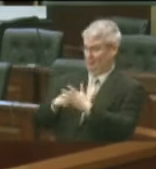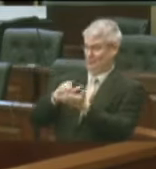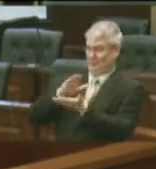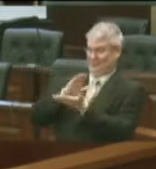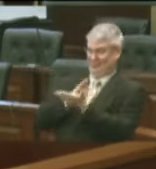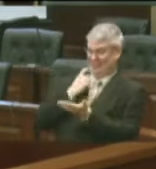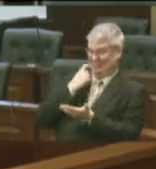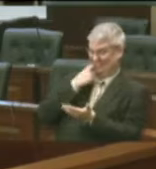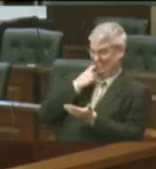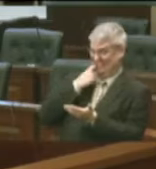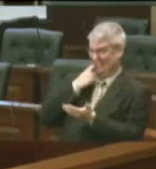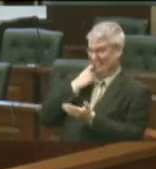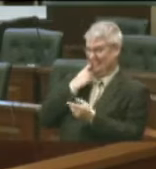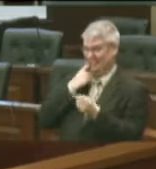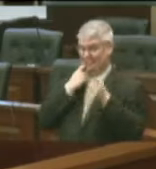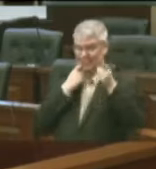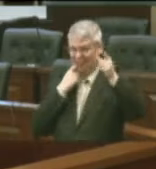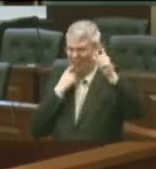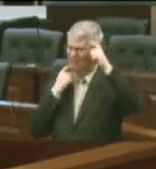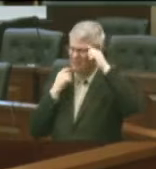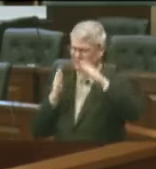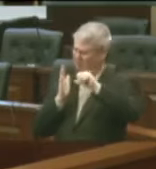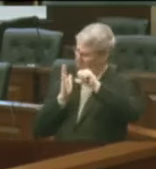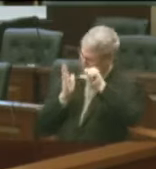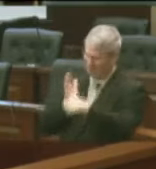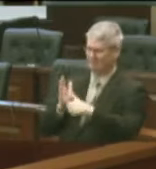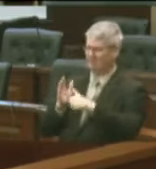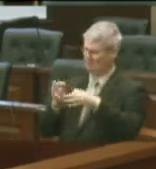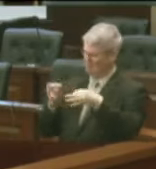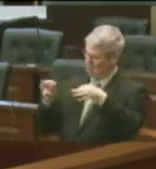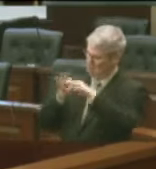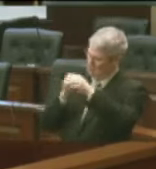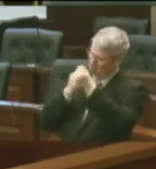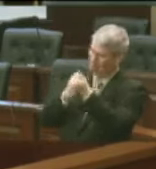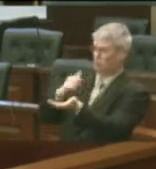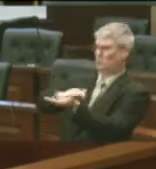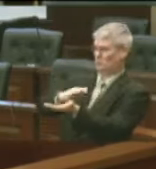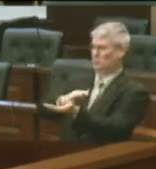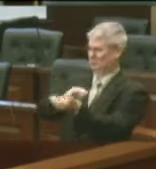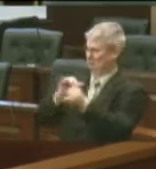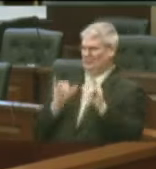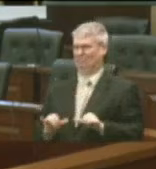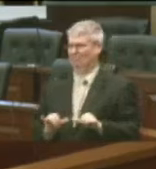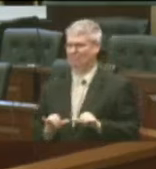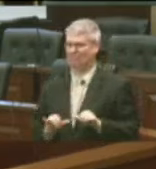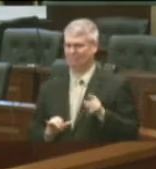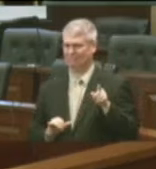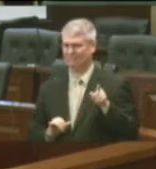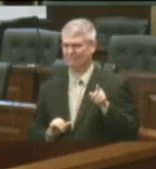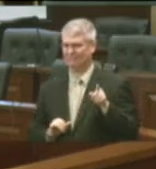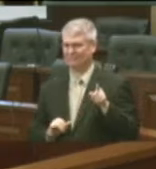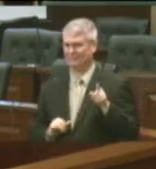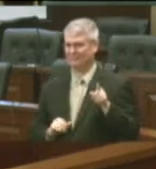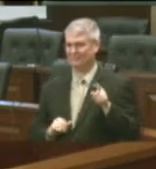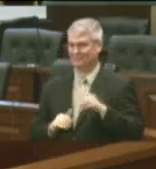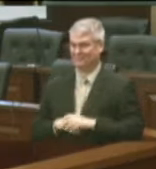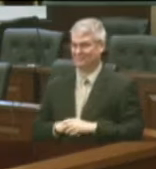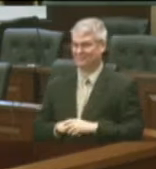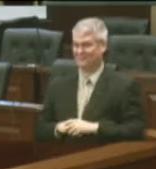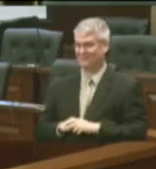top priority. We hear every day about the new challenges that districts face on the fly. You know that as a mom and as a